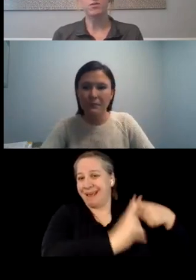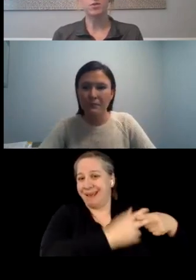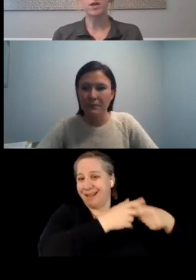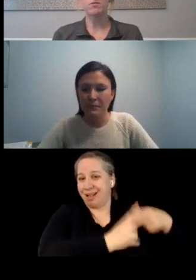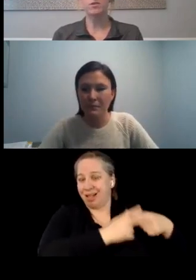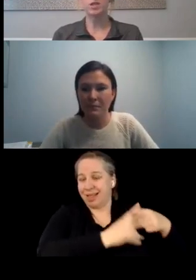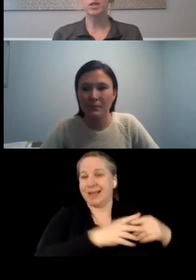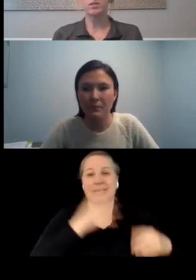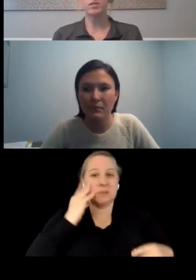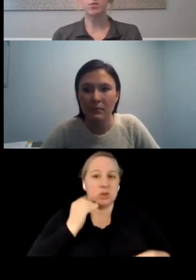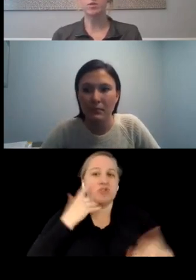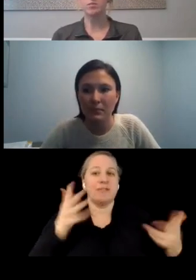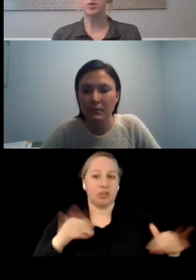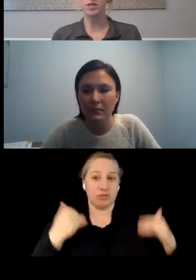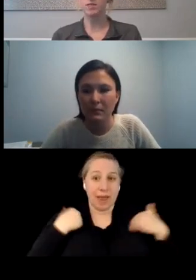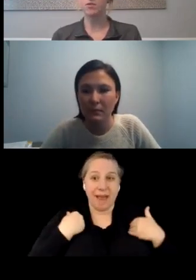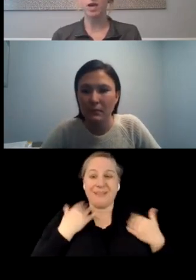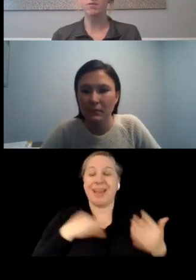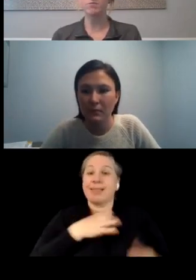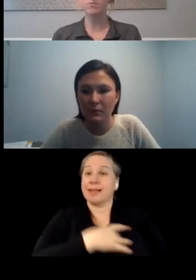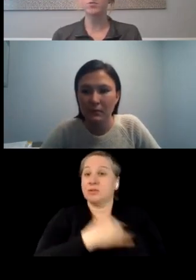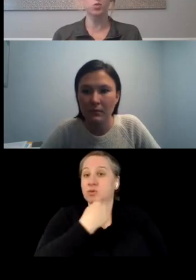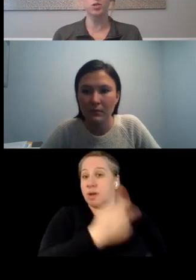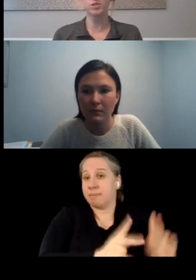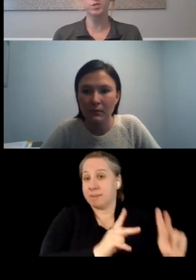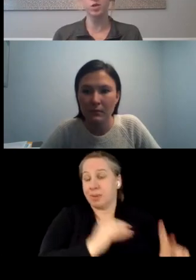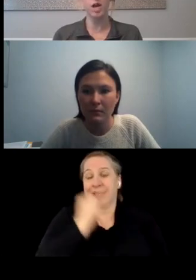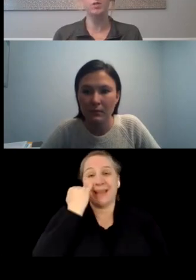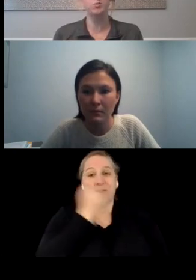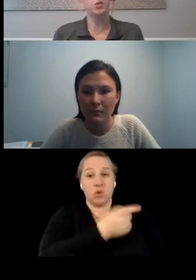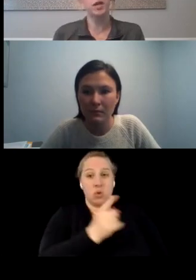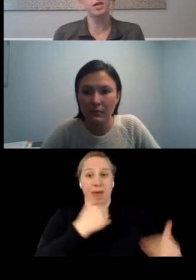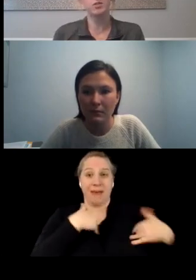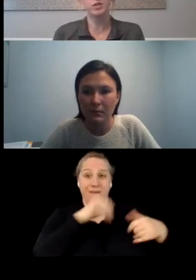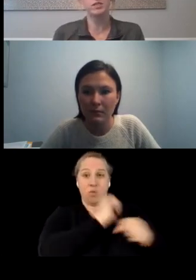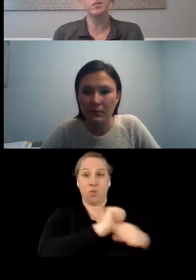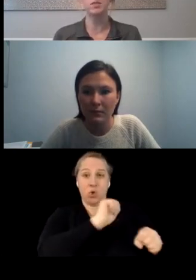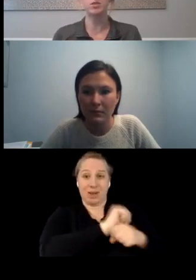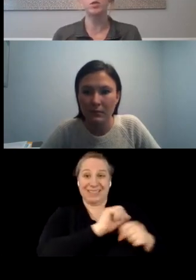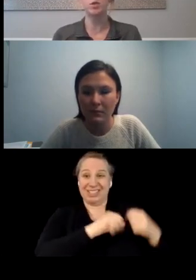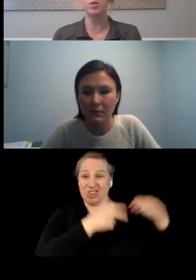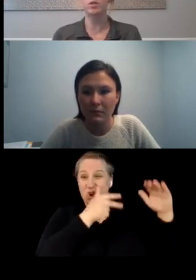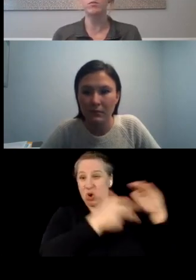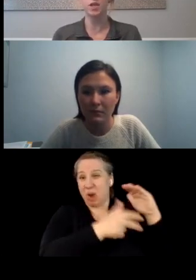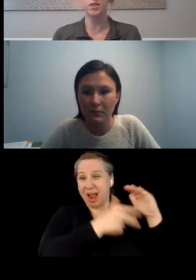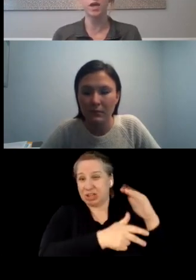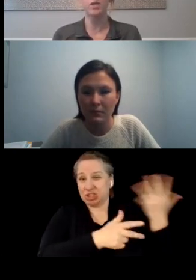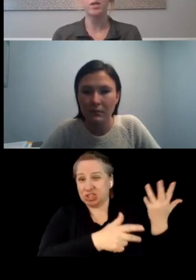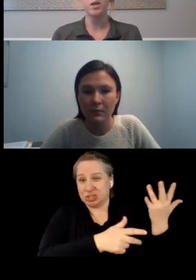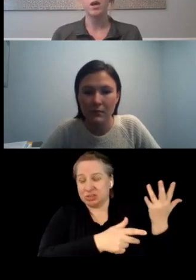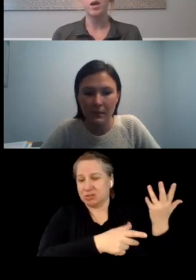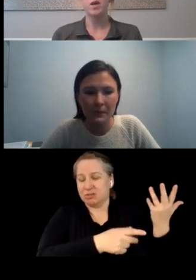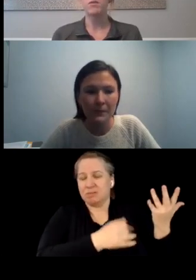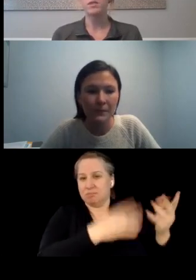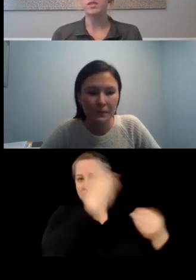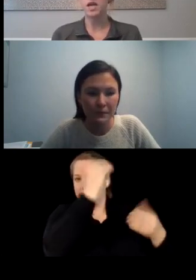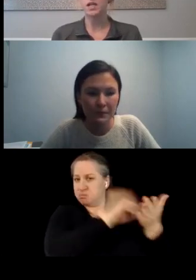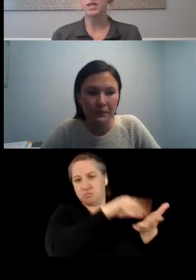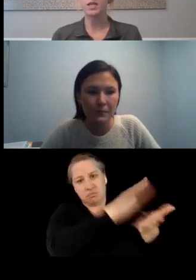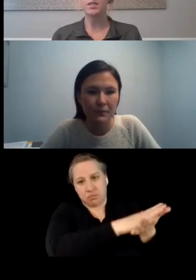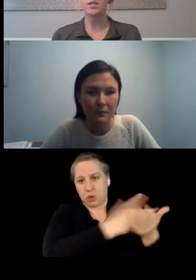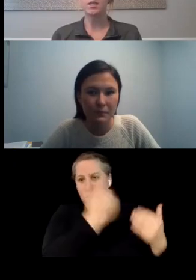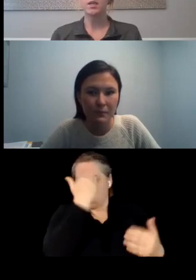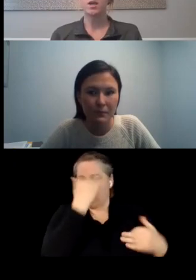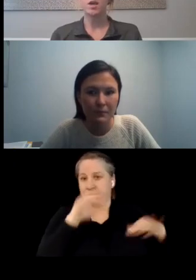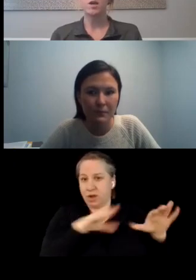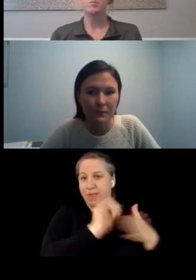you have. So I even like to tell people, like, if you have just worked in your garage, put that on your resume so we know that you've done that. Obviously